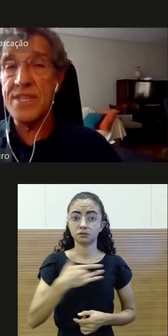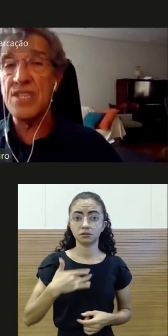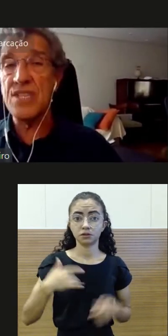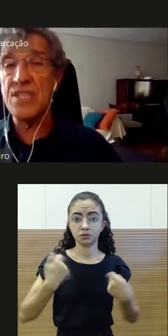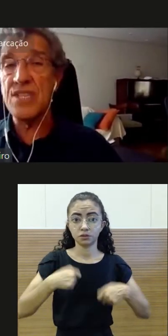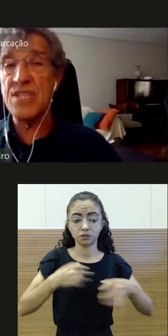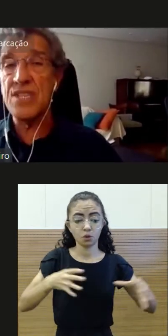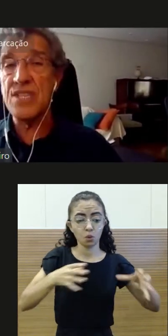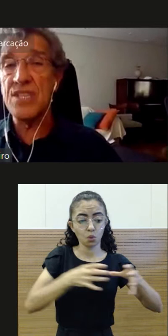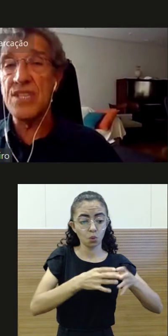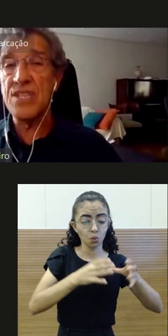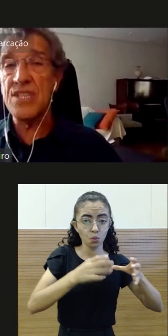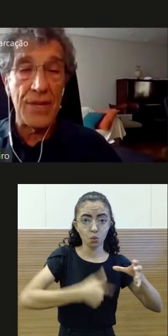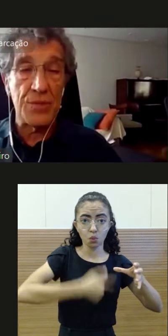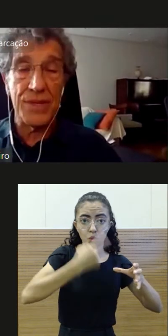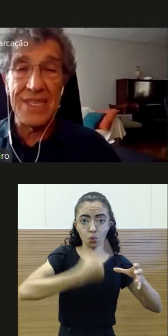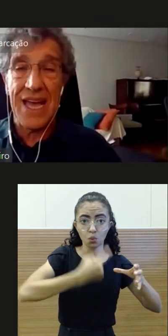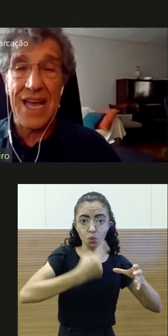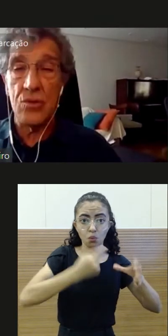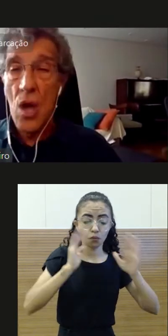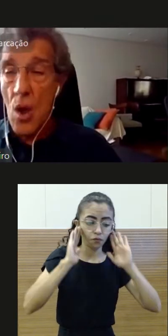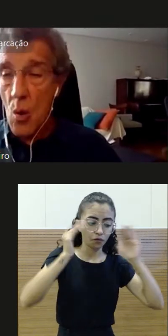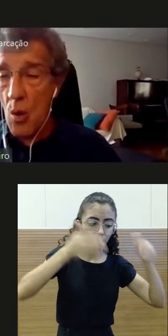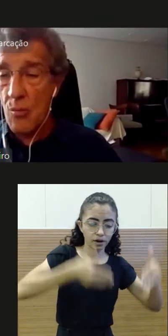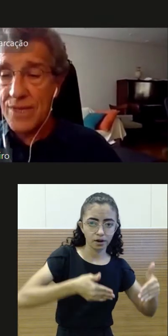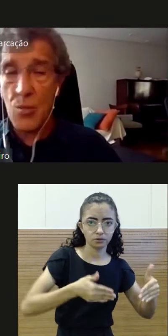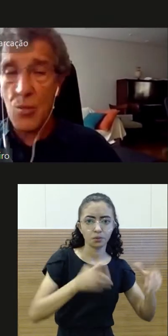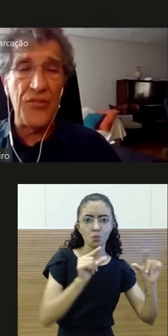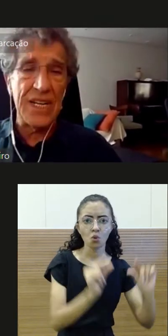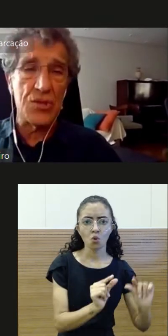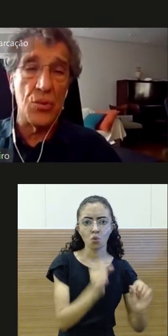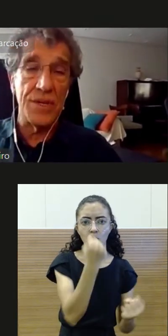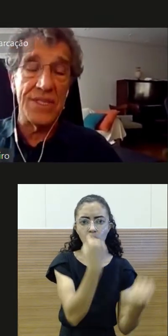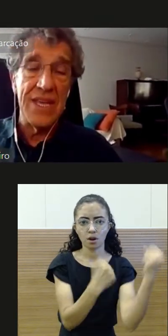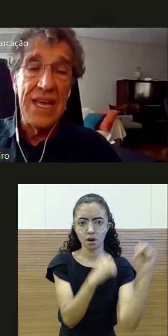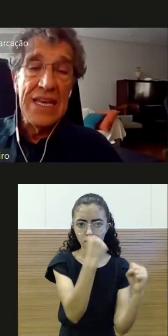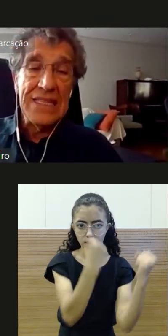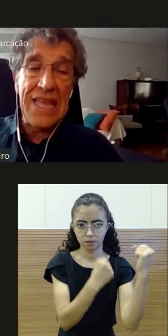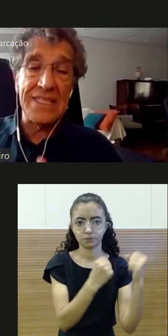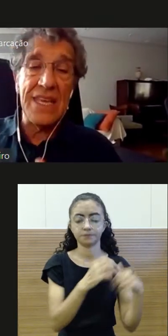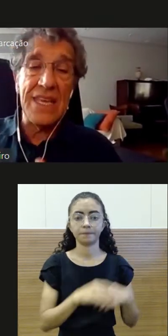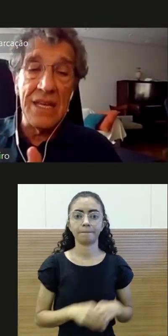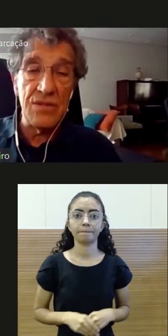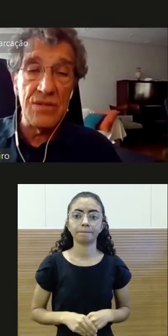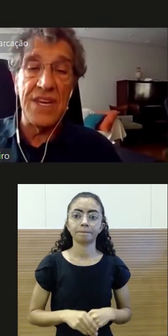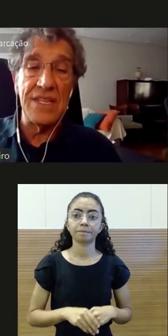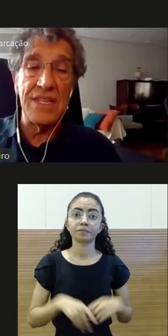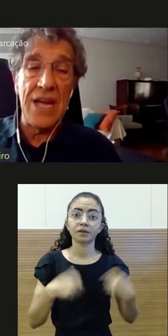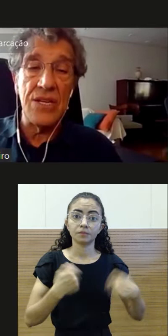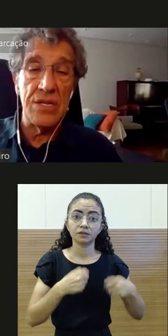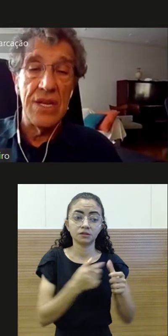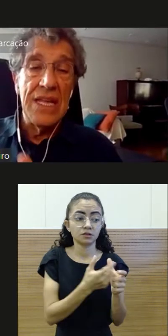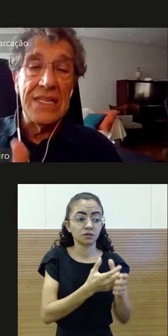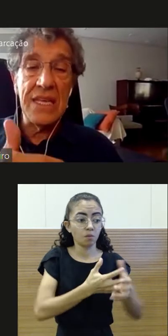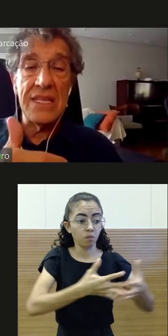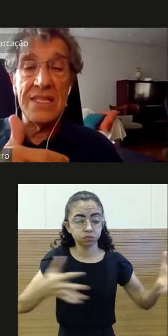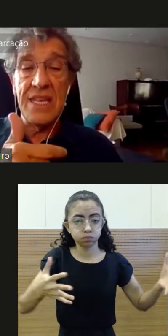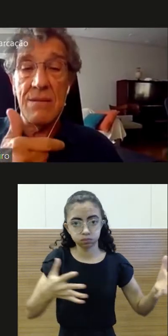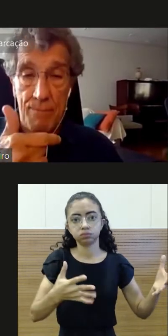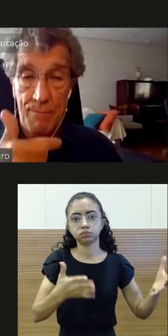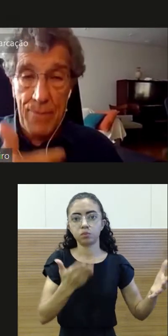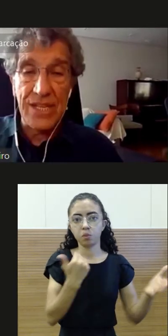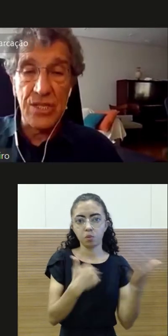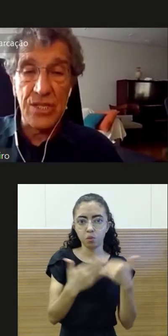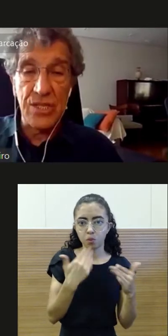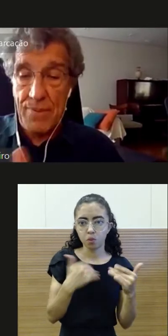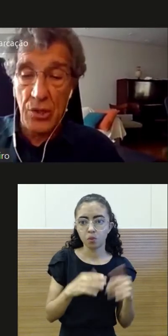food should be based on group 1, in natura, minimally processed foods, with some qualifications. There